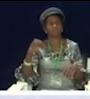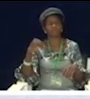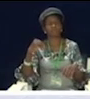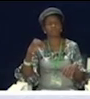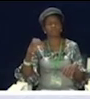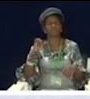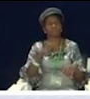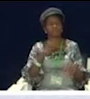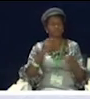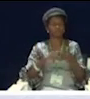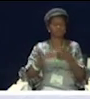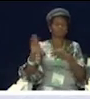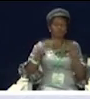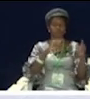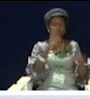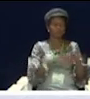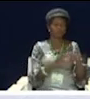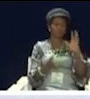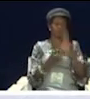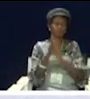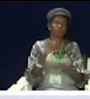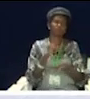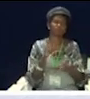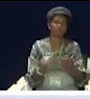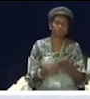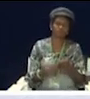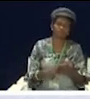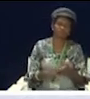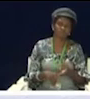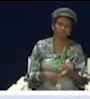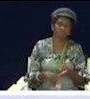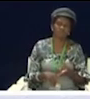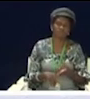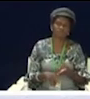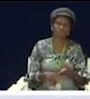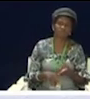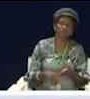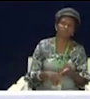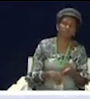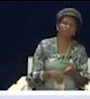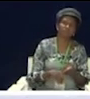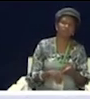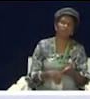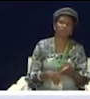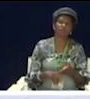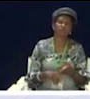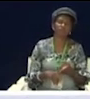so I want to move on quickly. I want to go on a deeper note.